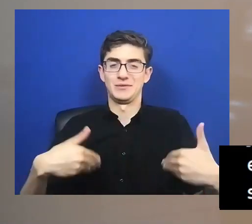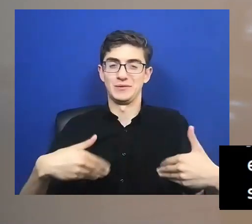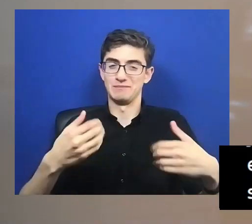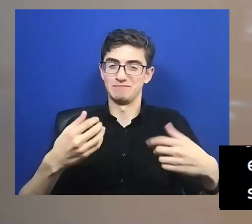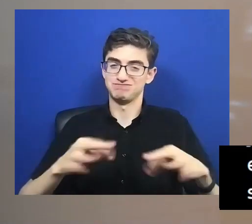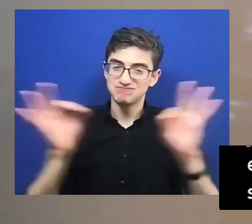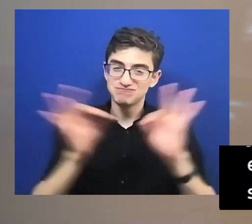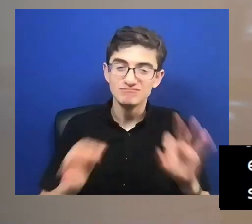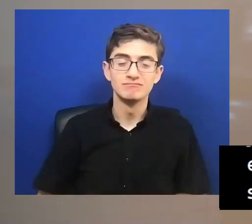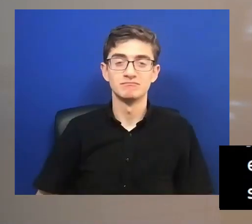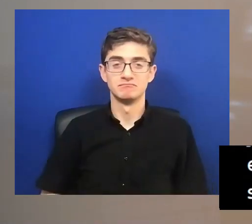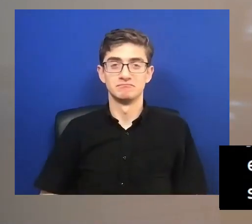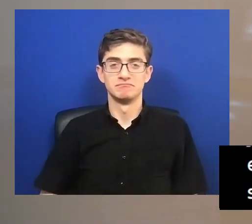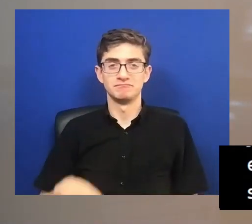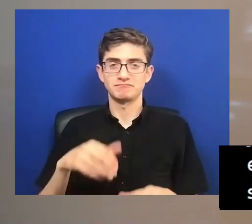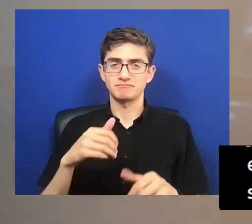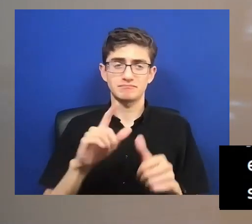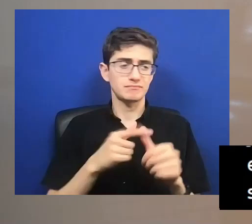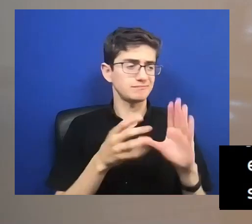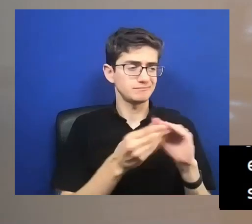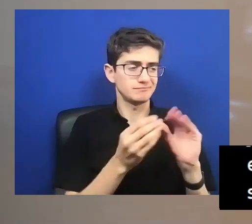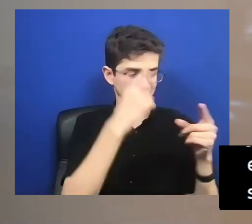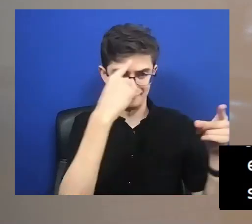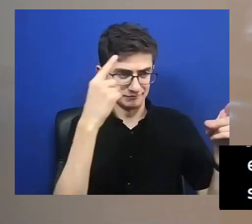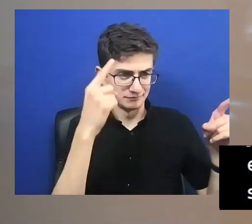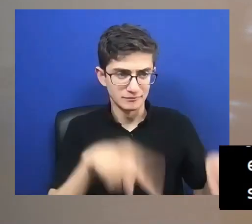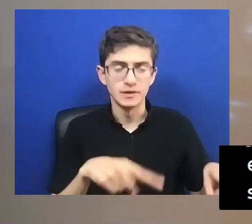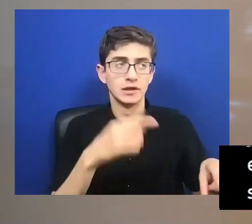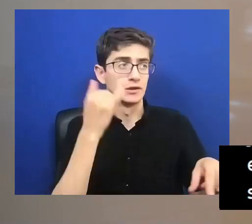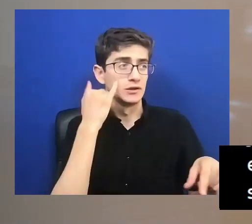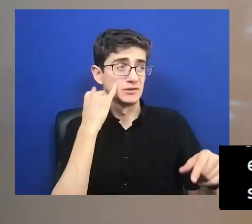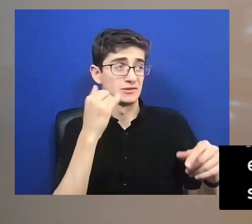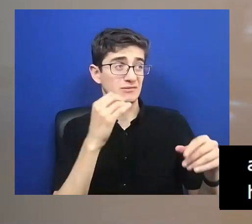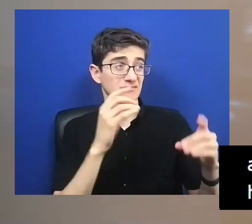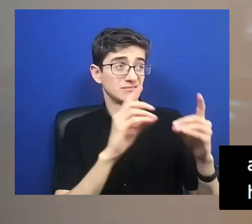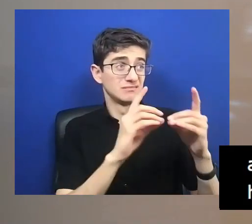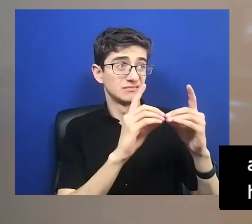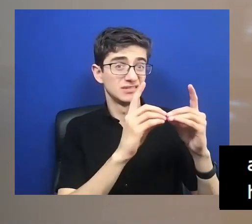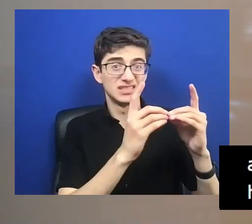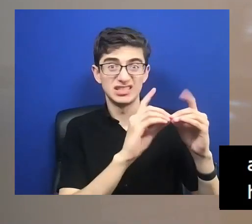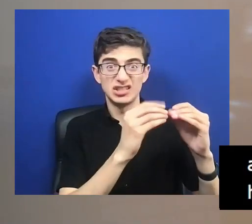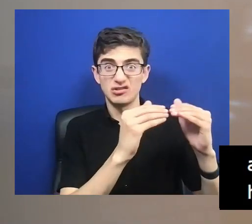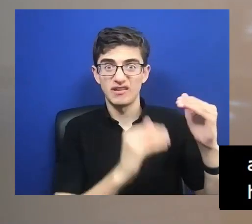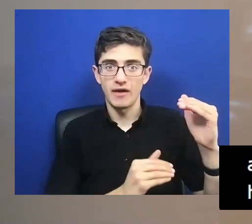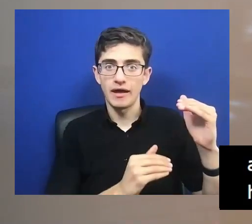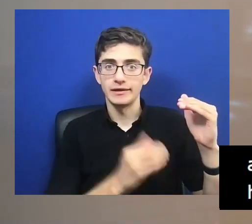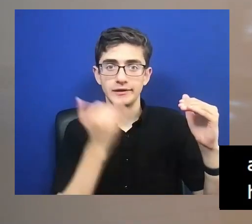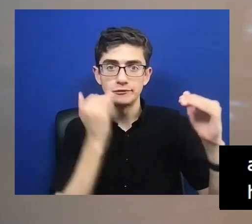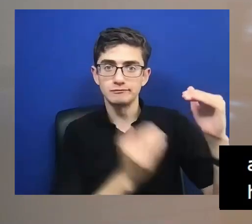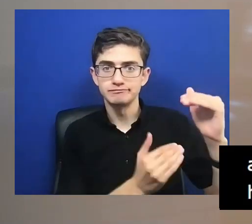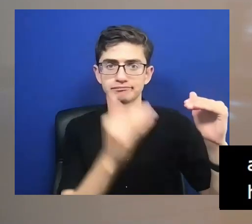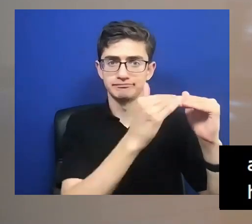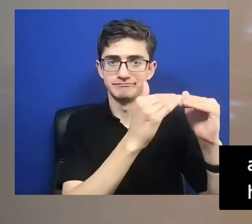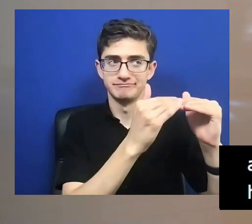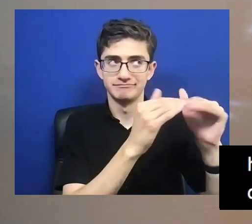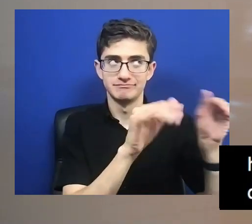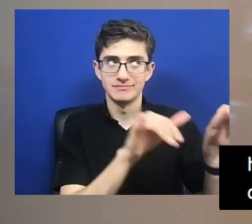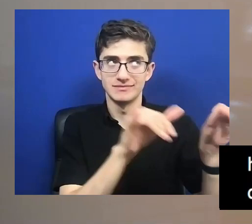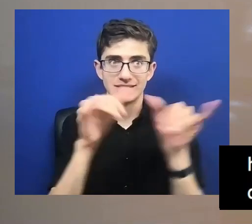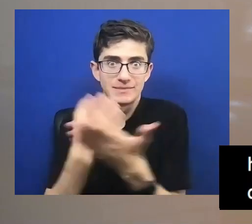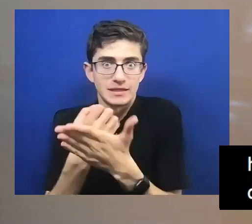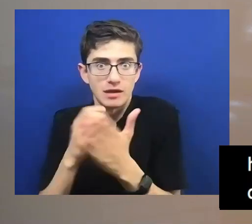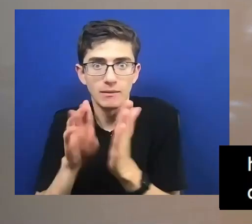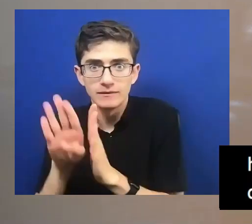digital divide is economic development. It's what defined my own life. And then going on, you know, and becoming a tech